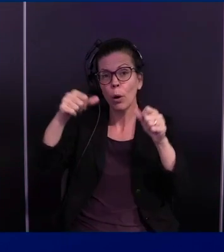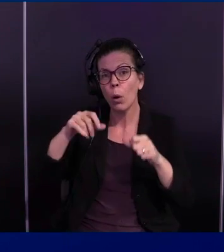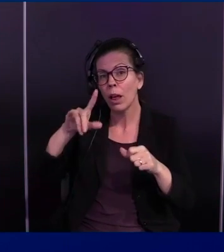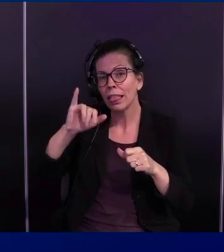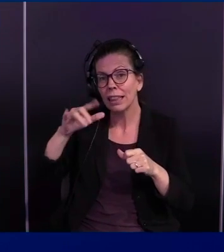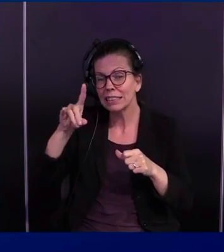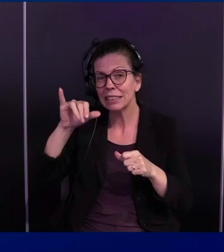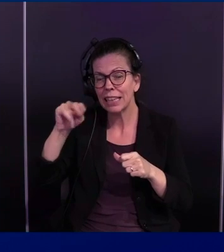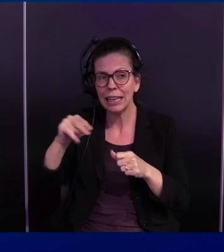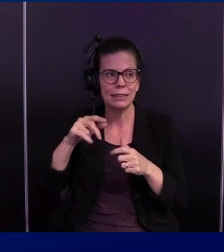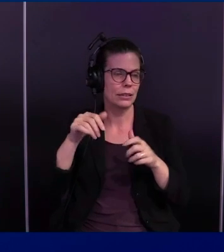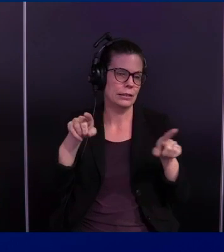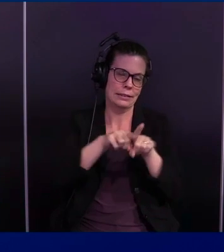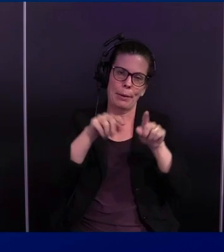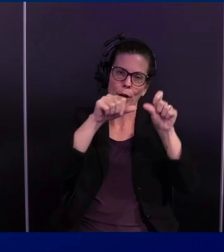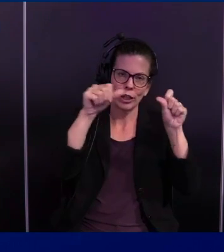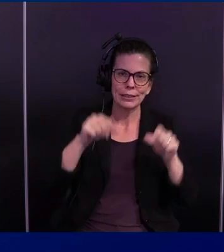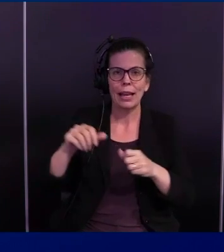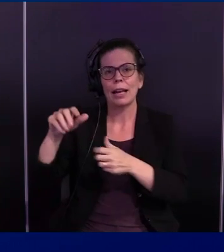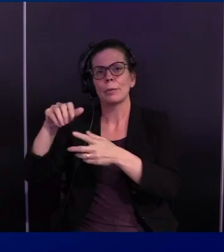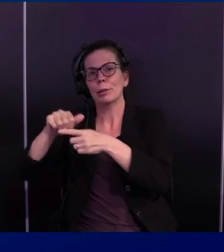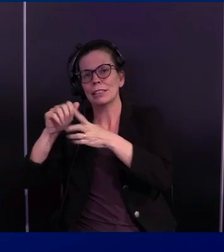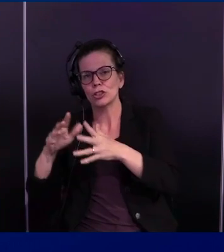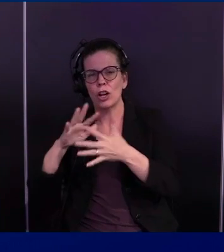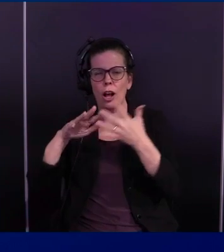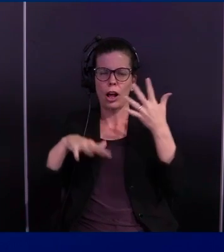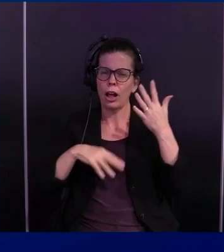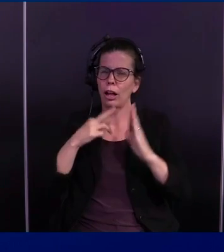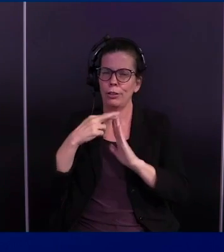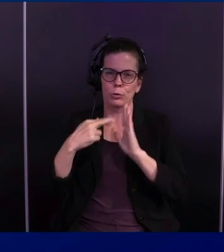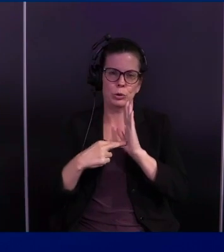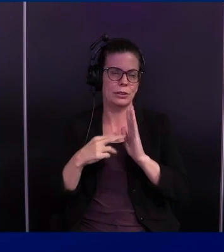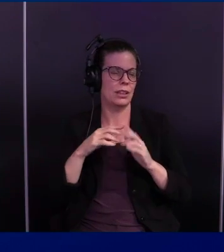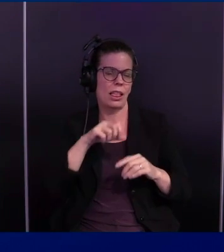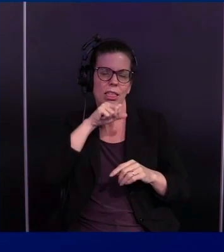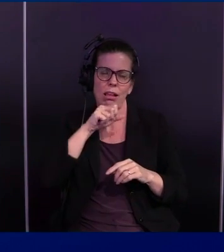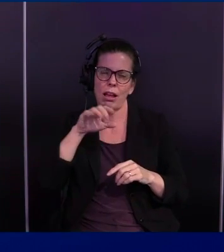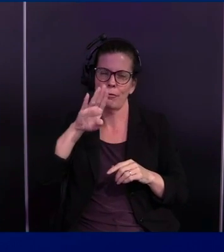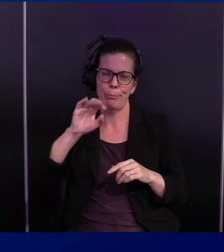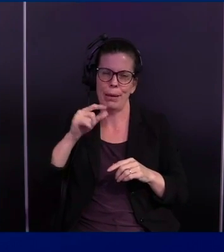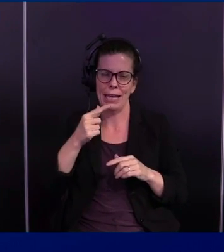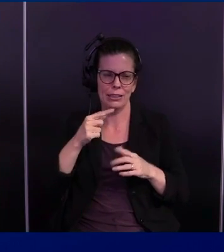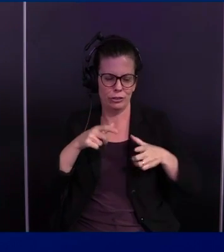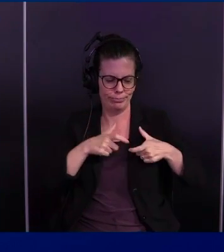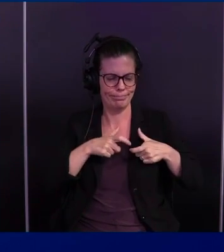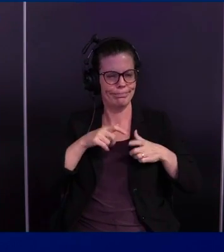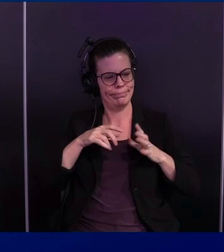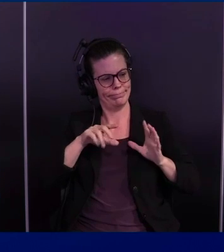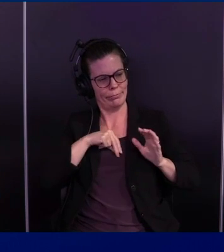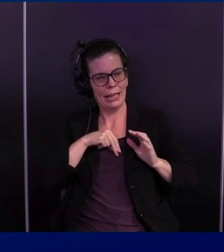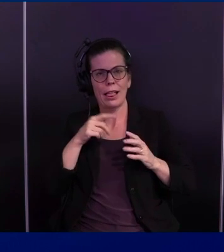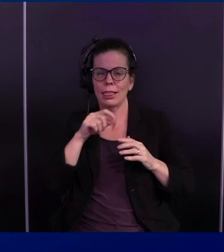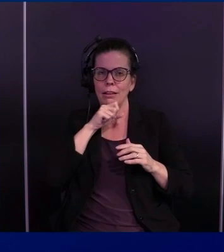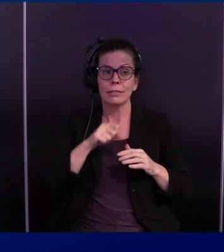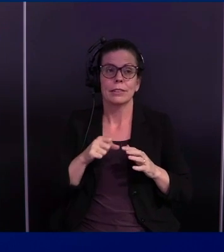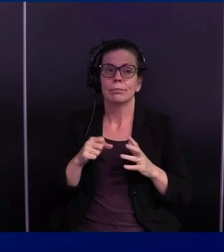for architecting, same thing for all the roles. I love it. I love badges. Yeah, you Yeah. gotta.